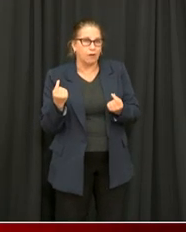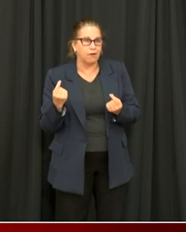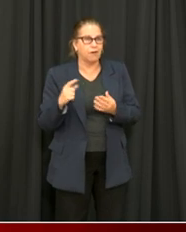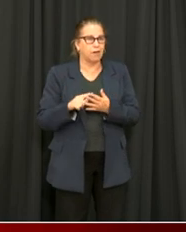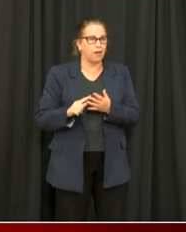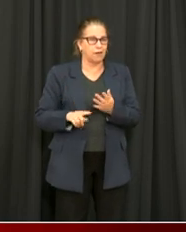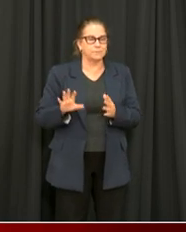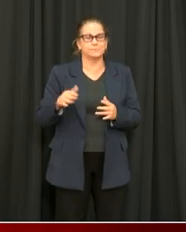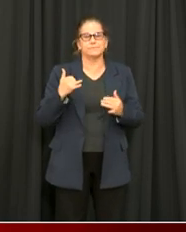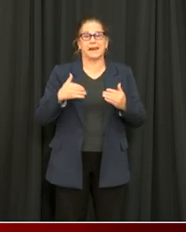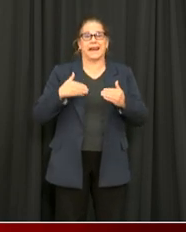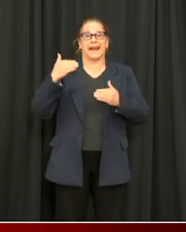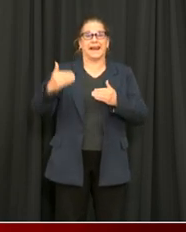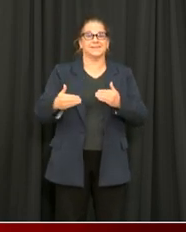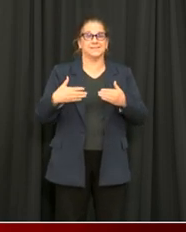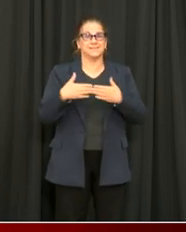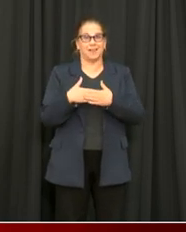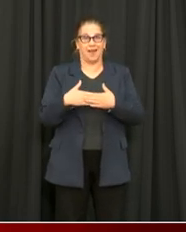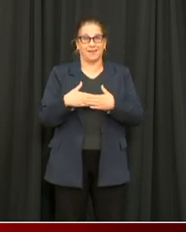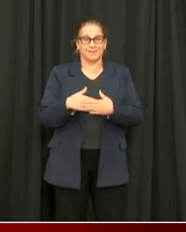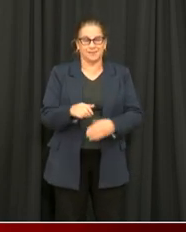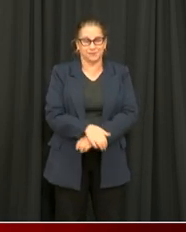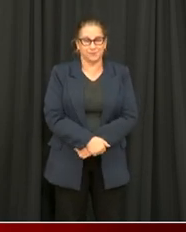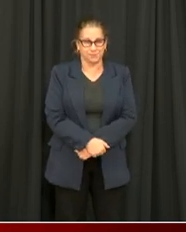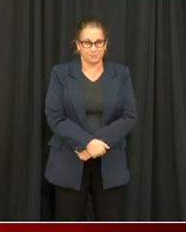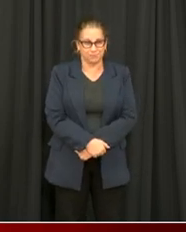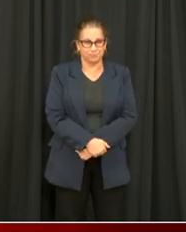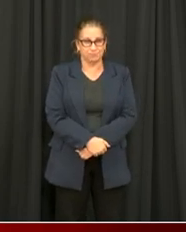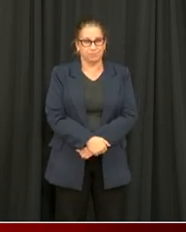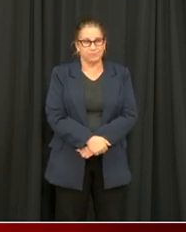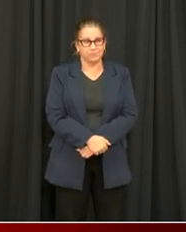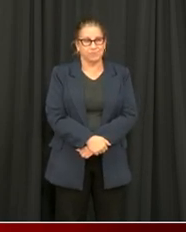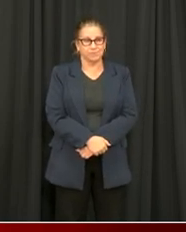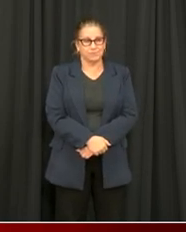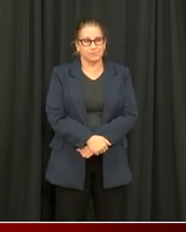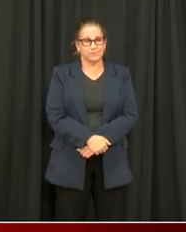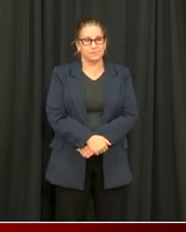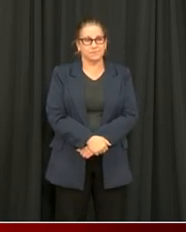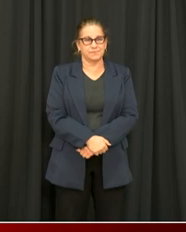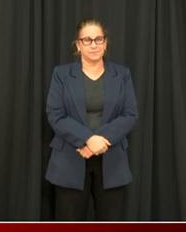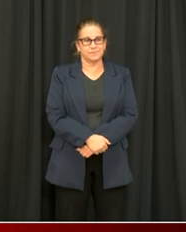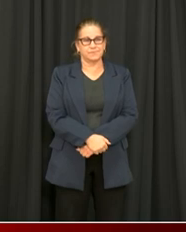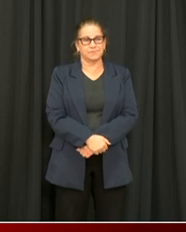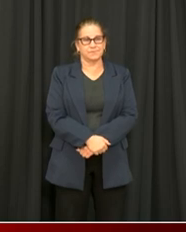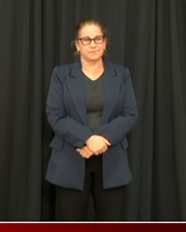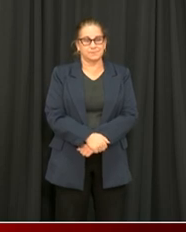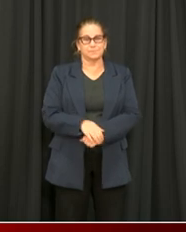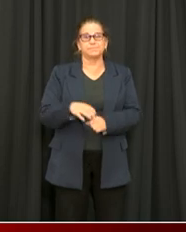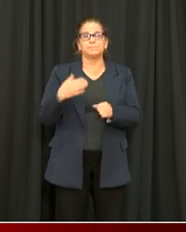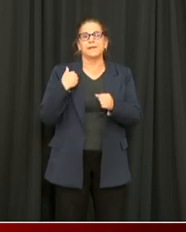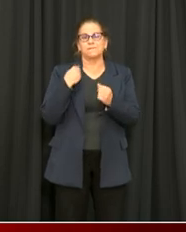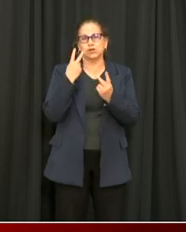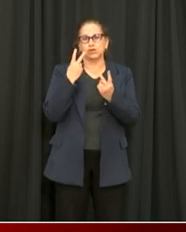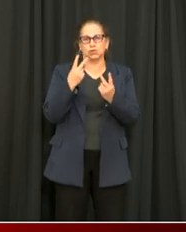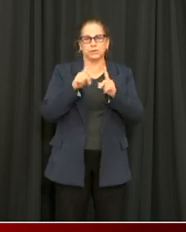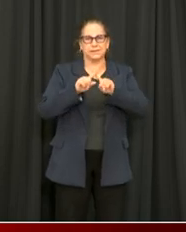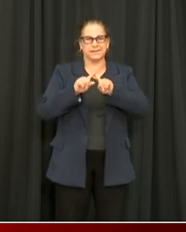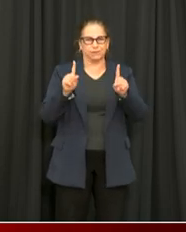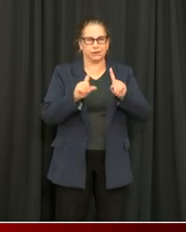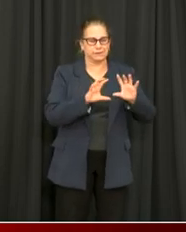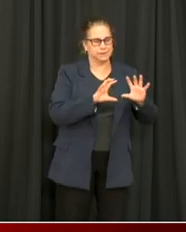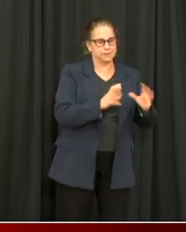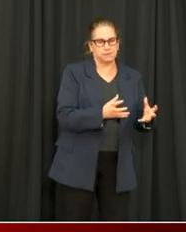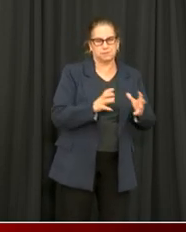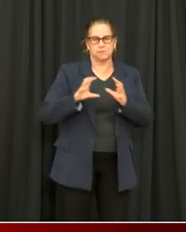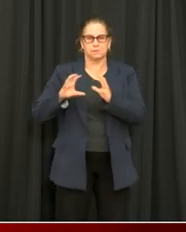So there are two sets of agreements or two pieces of legislation at the council.